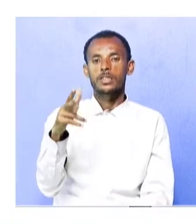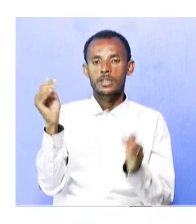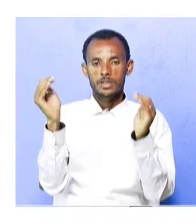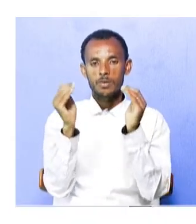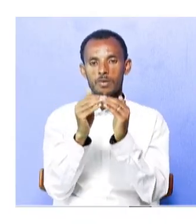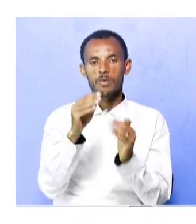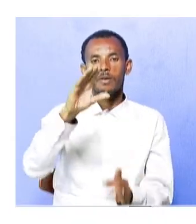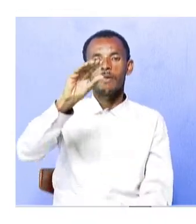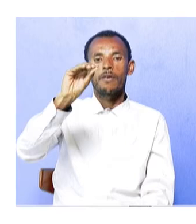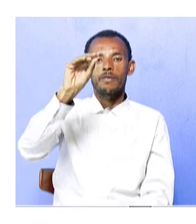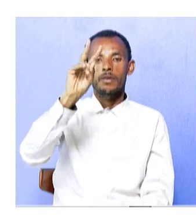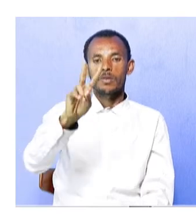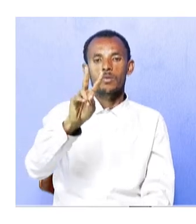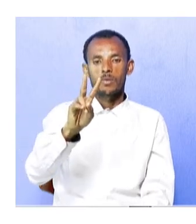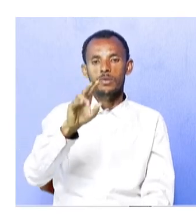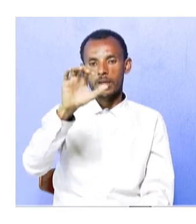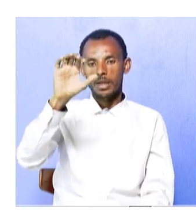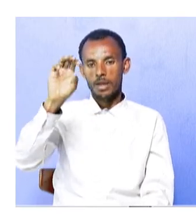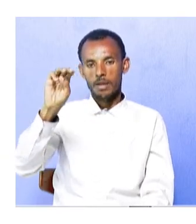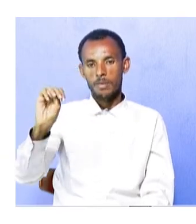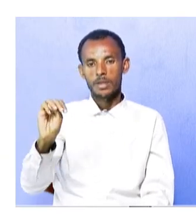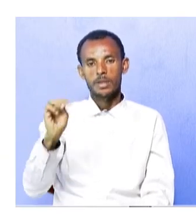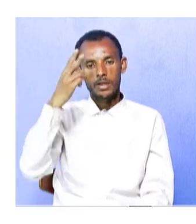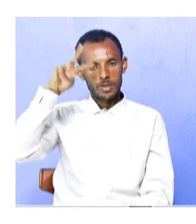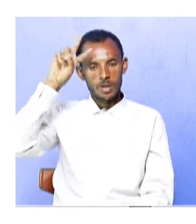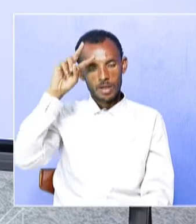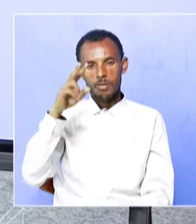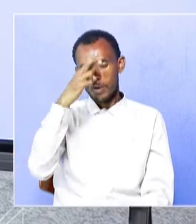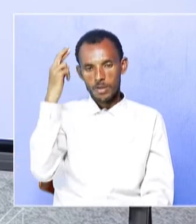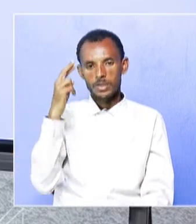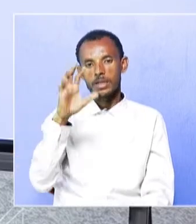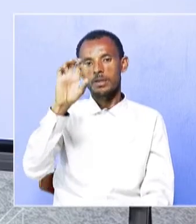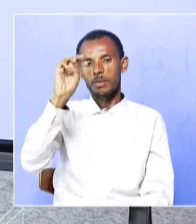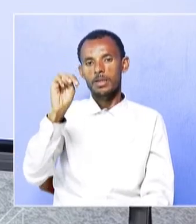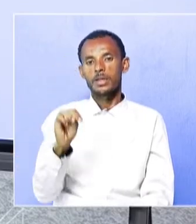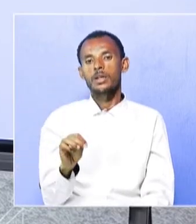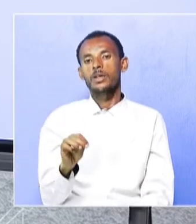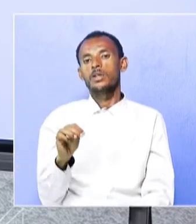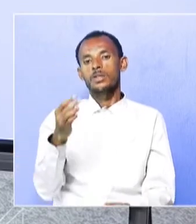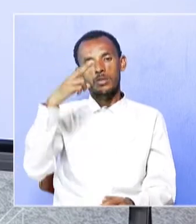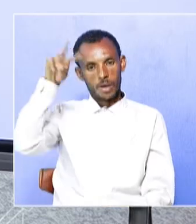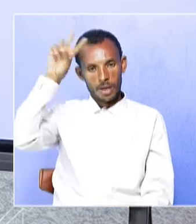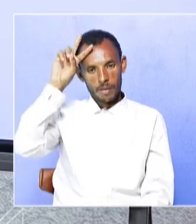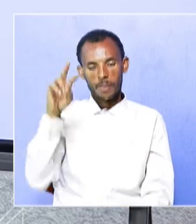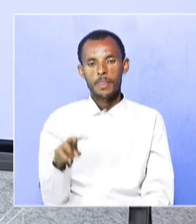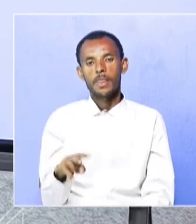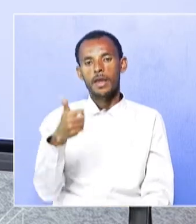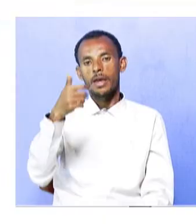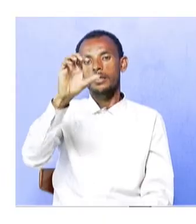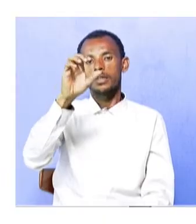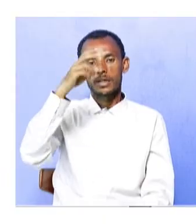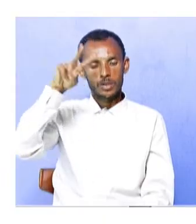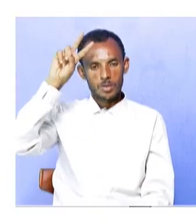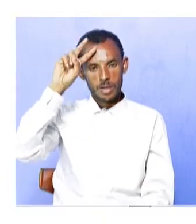is 52 centimeter square, because centimeter by centimeter is centimeter square. So AC